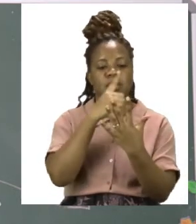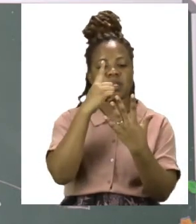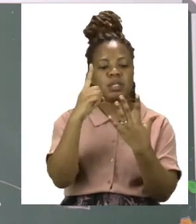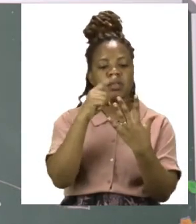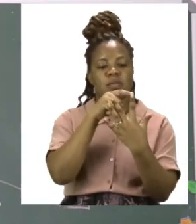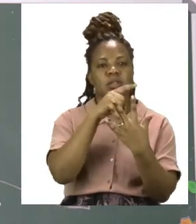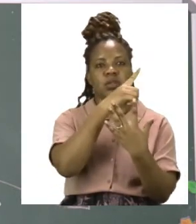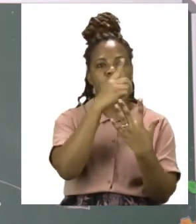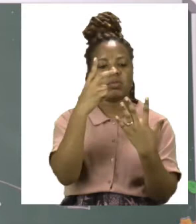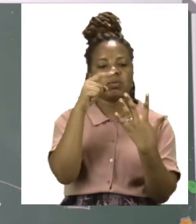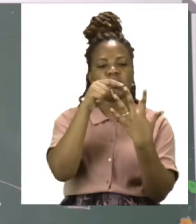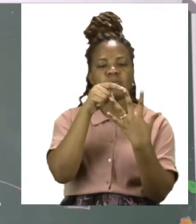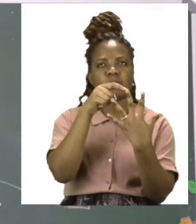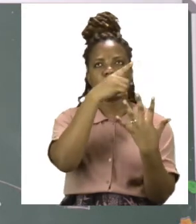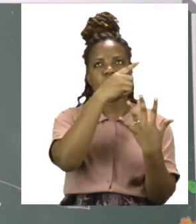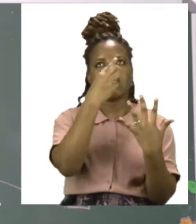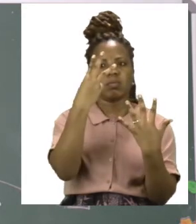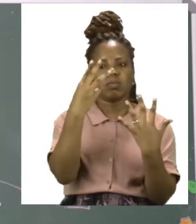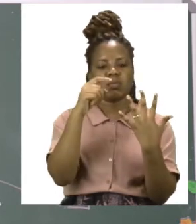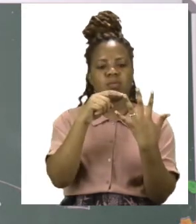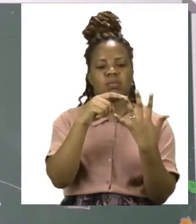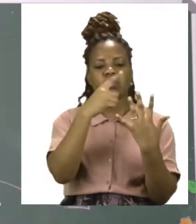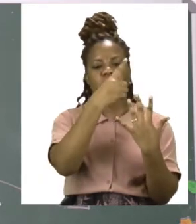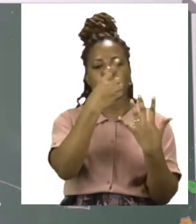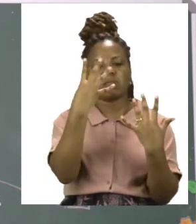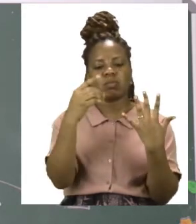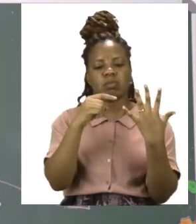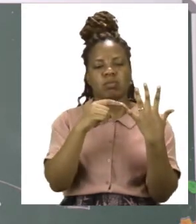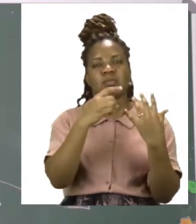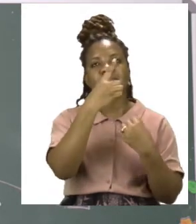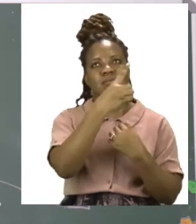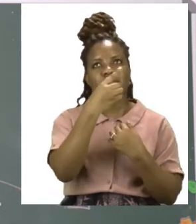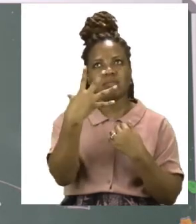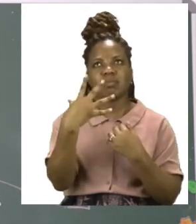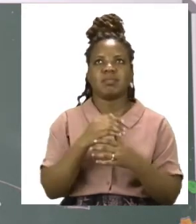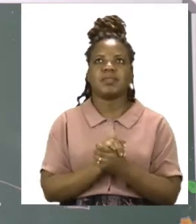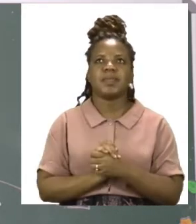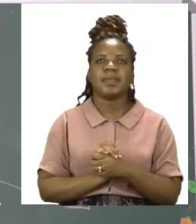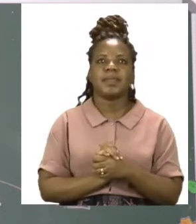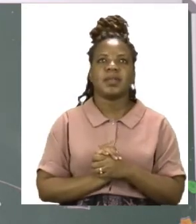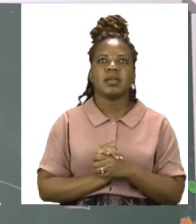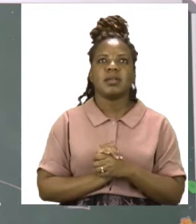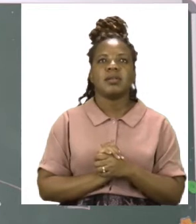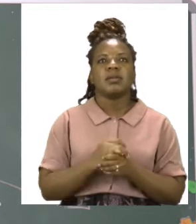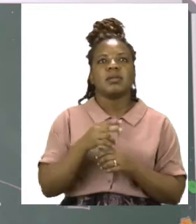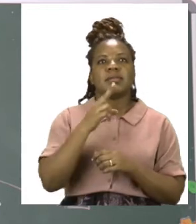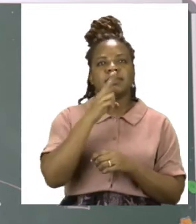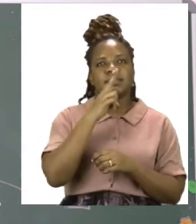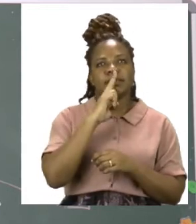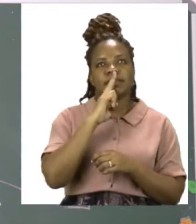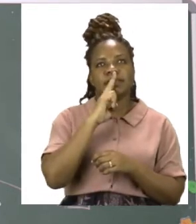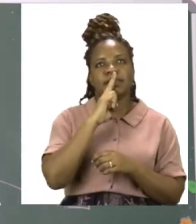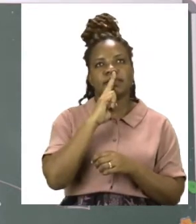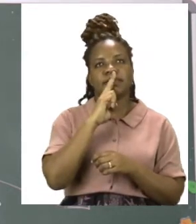12, 13, 14, 15. So altogether